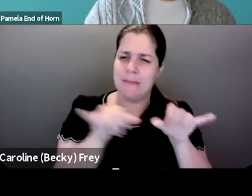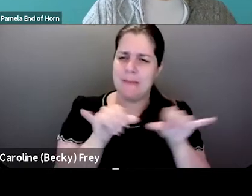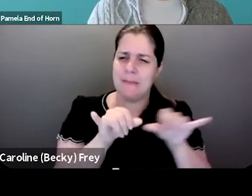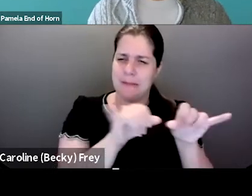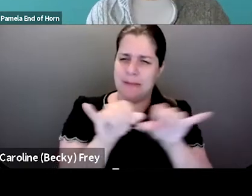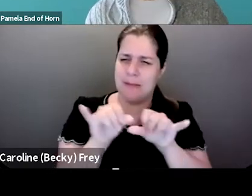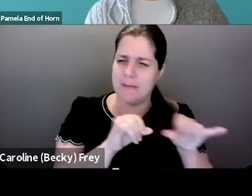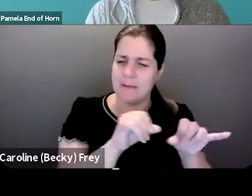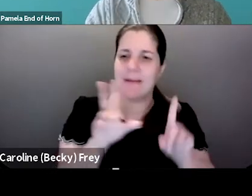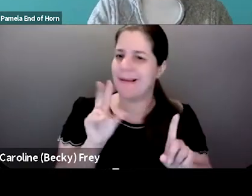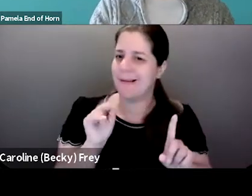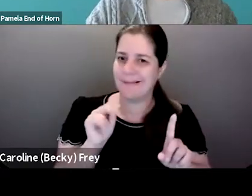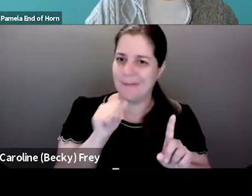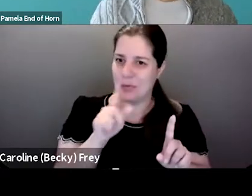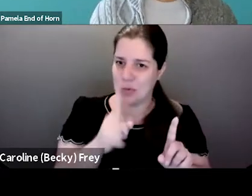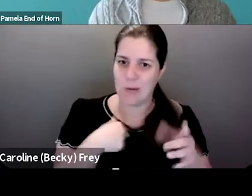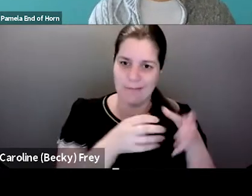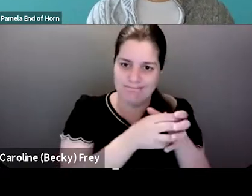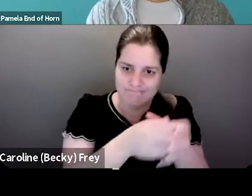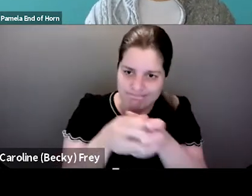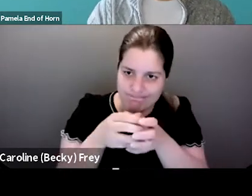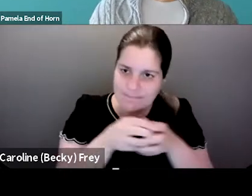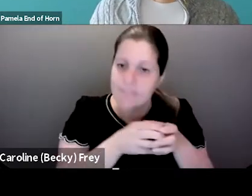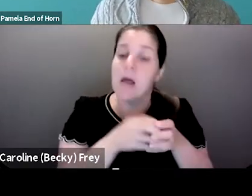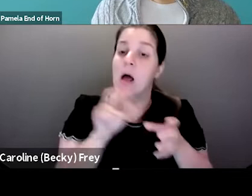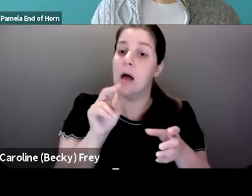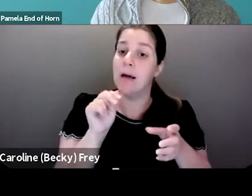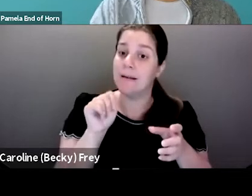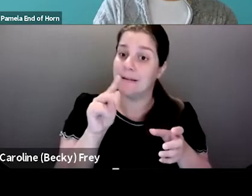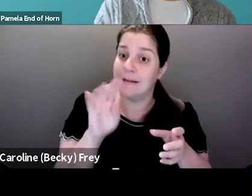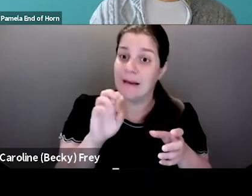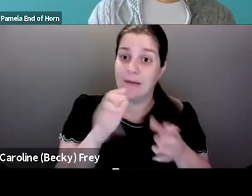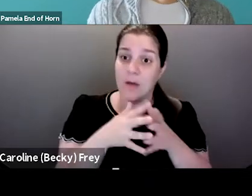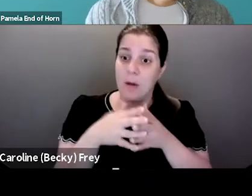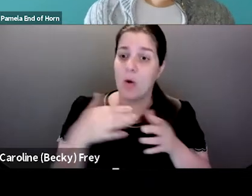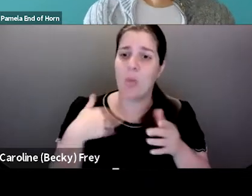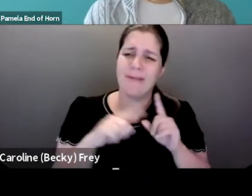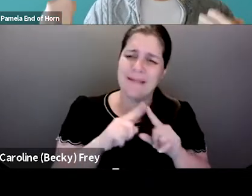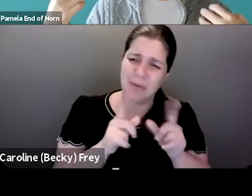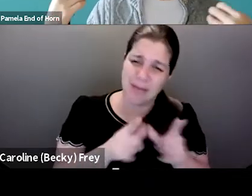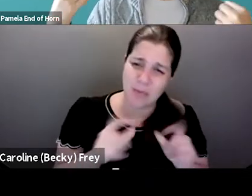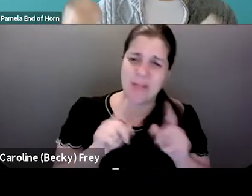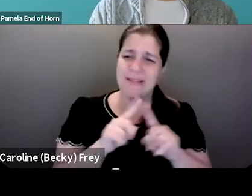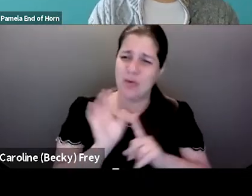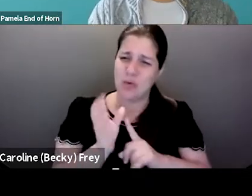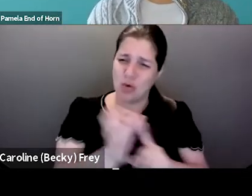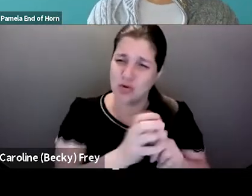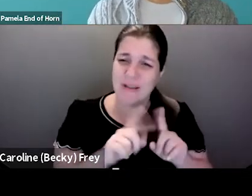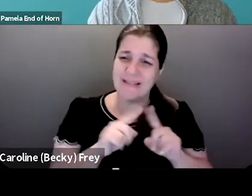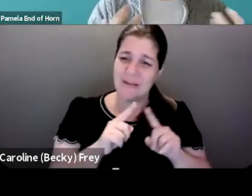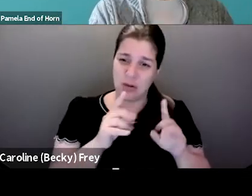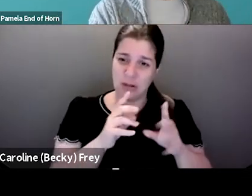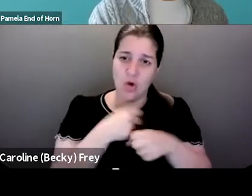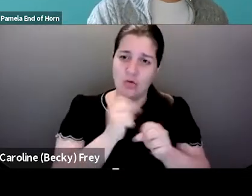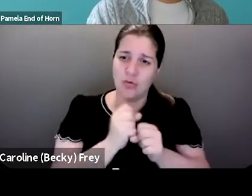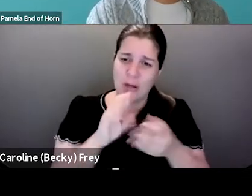one tribe. The reality is, though, is that we're all very different. We all speak different languages. We all have different culture and creation